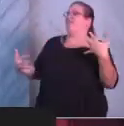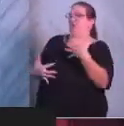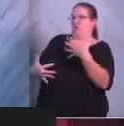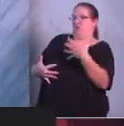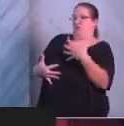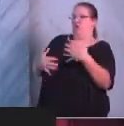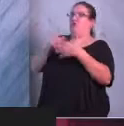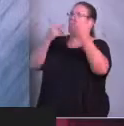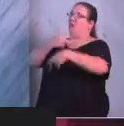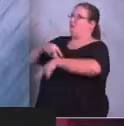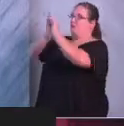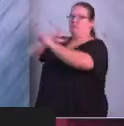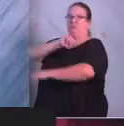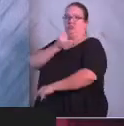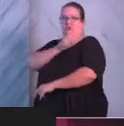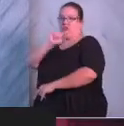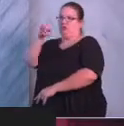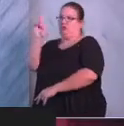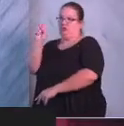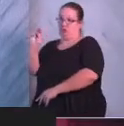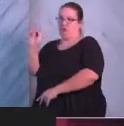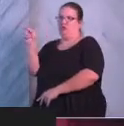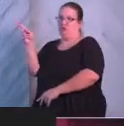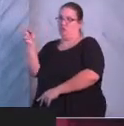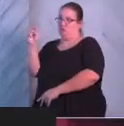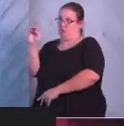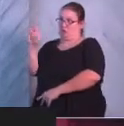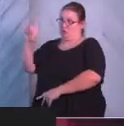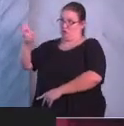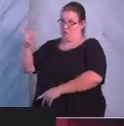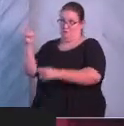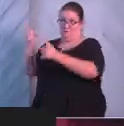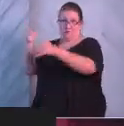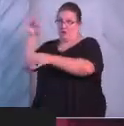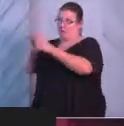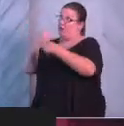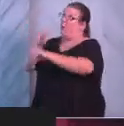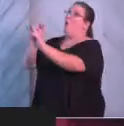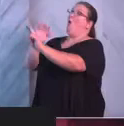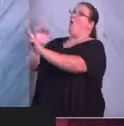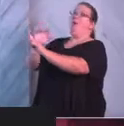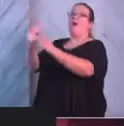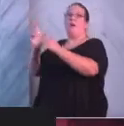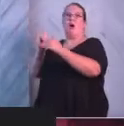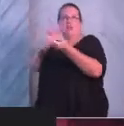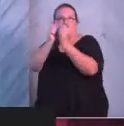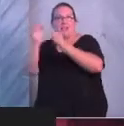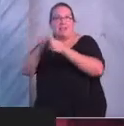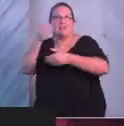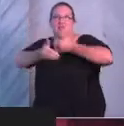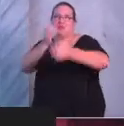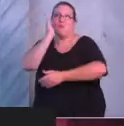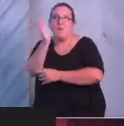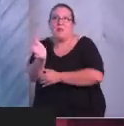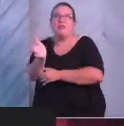about Justin Trudeau when he first came in and his promises was not just the elimination of the first past the post election system and